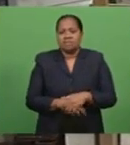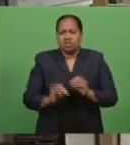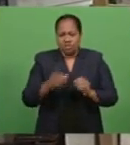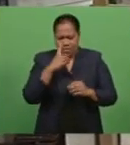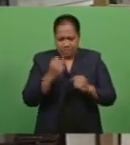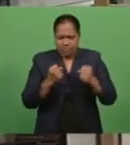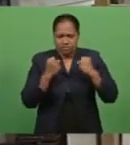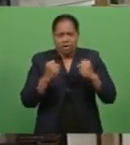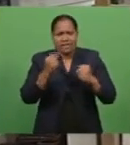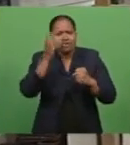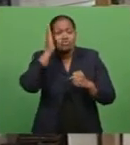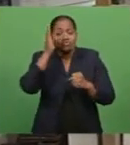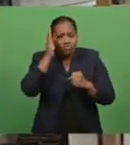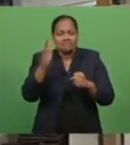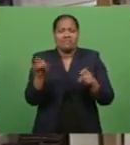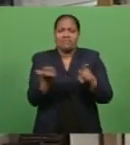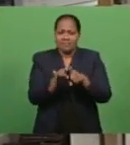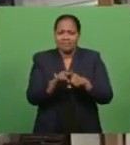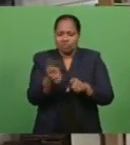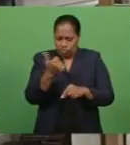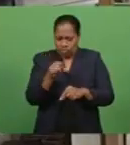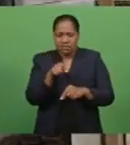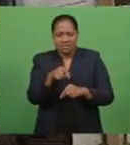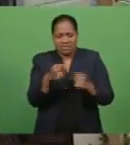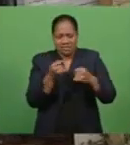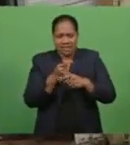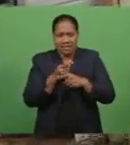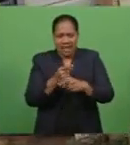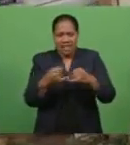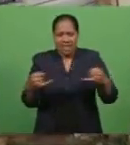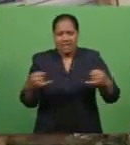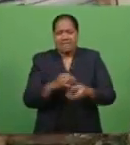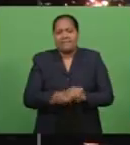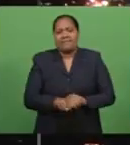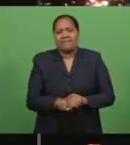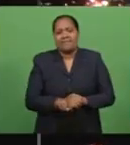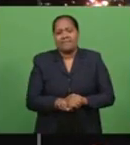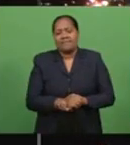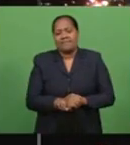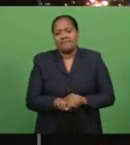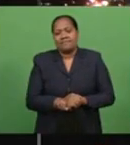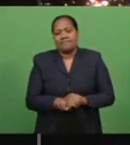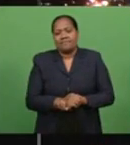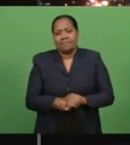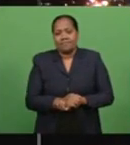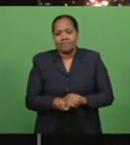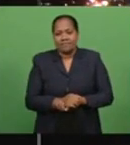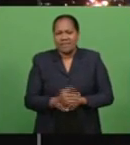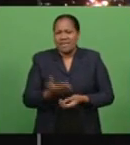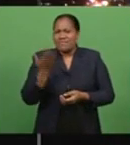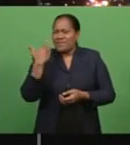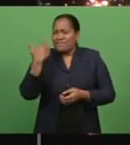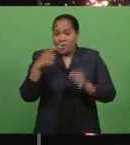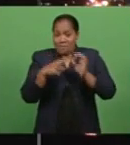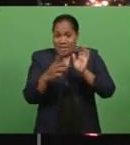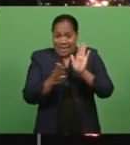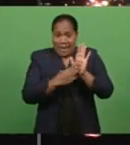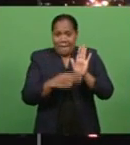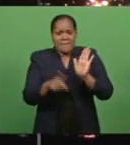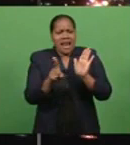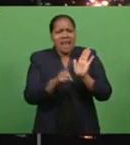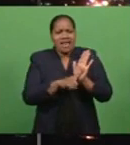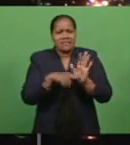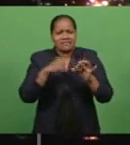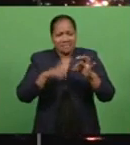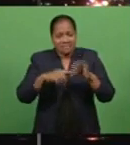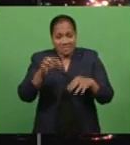schools in rural areas of Fiji. Kritika Kumar, FBC News. Former Prime Minister Laisini Ngarase has